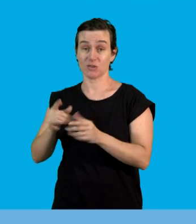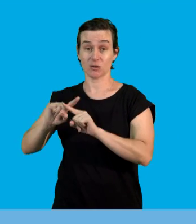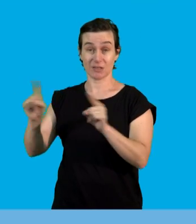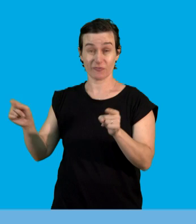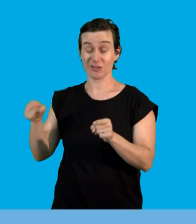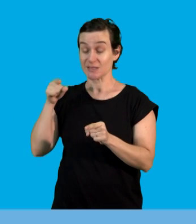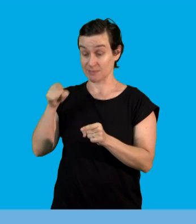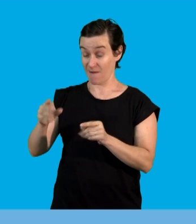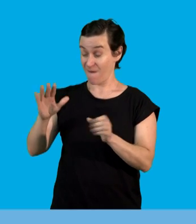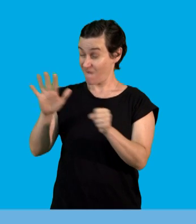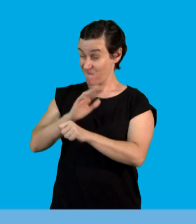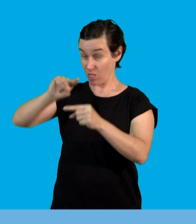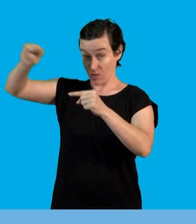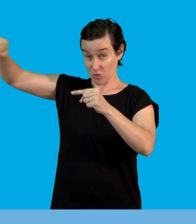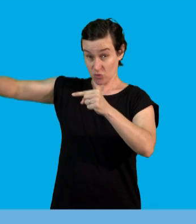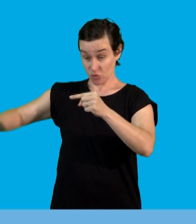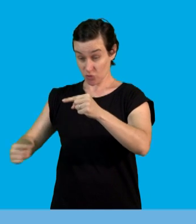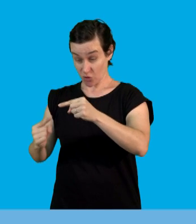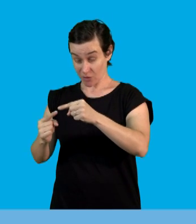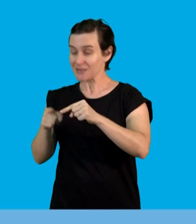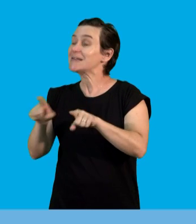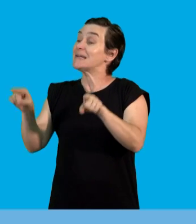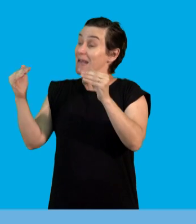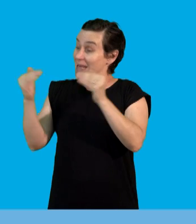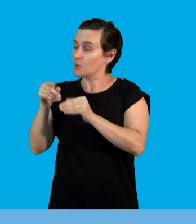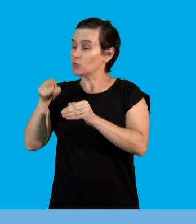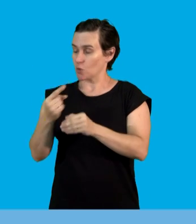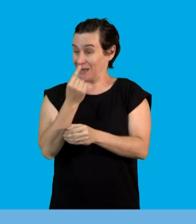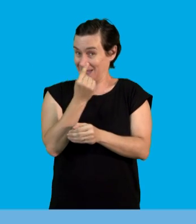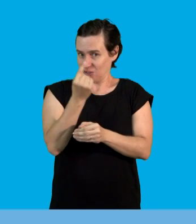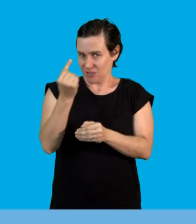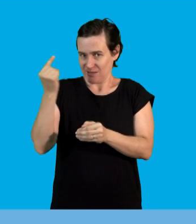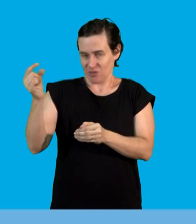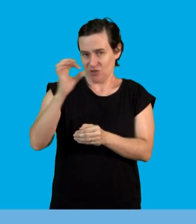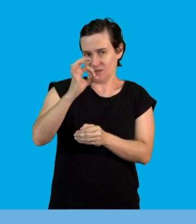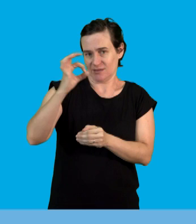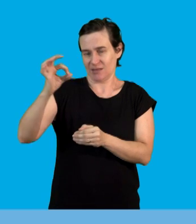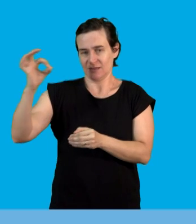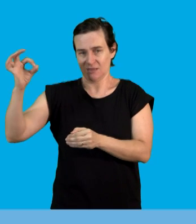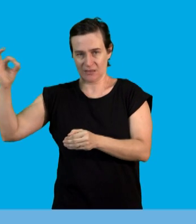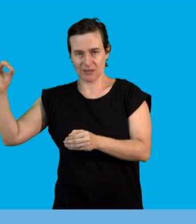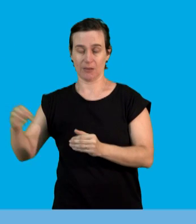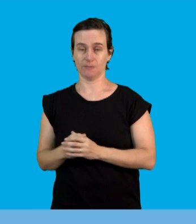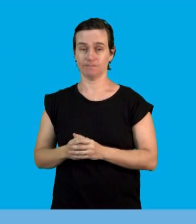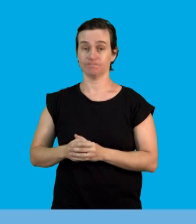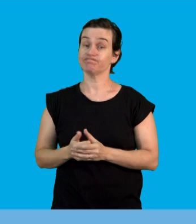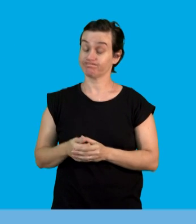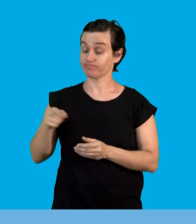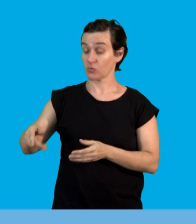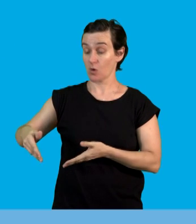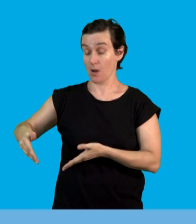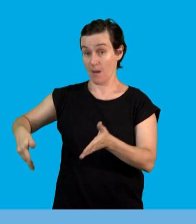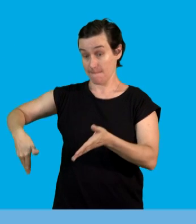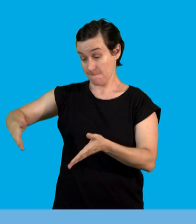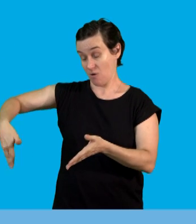parallel is the same as the voltage of an individual cell. So now we're saying that in parallel, the sum, or rather the